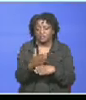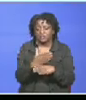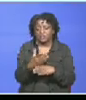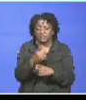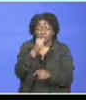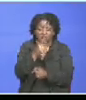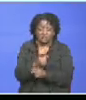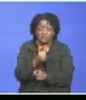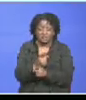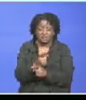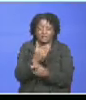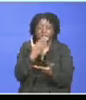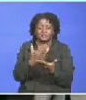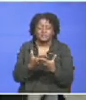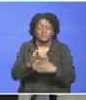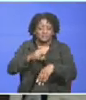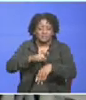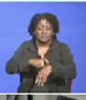news.